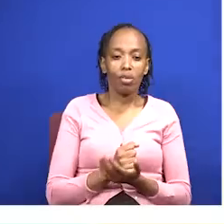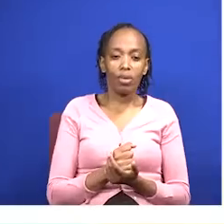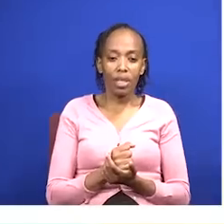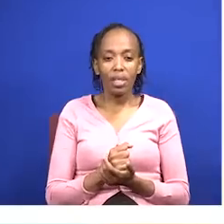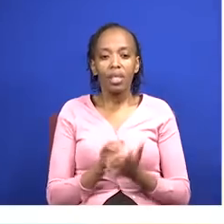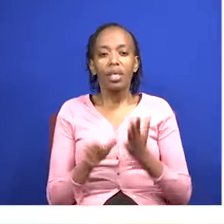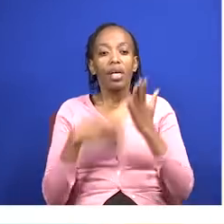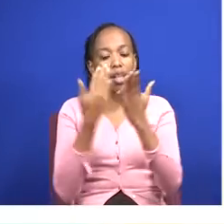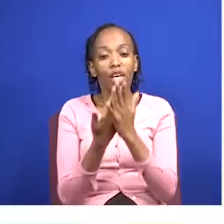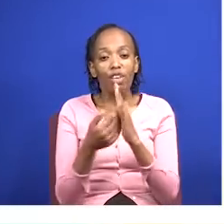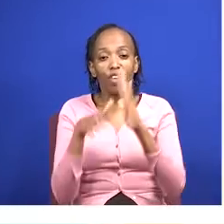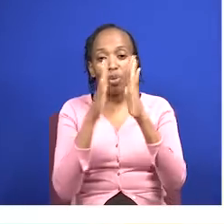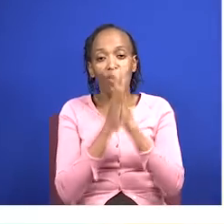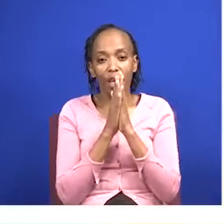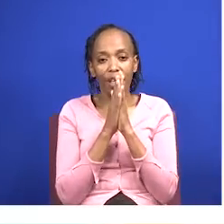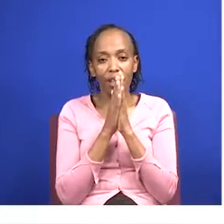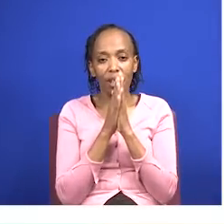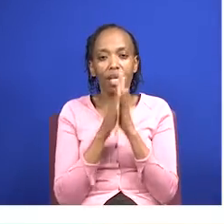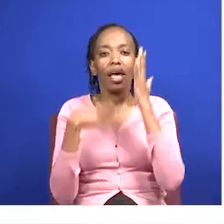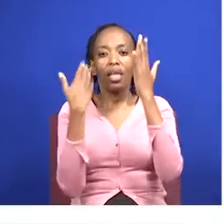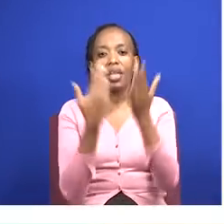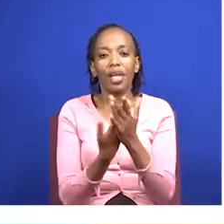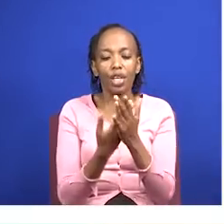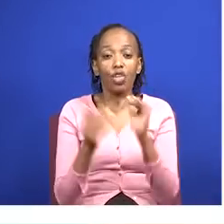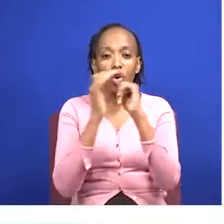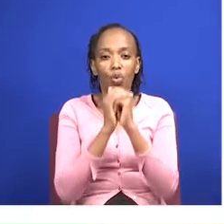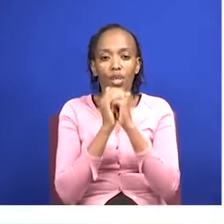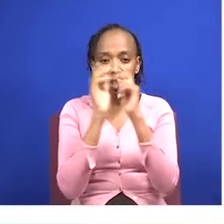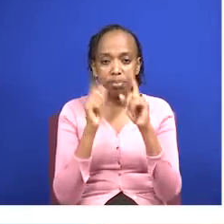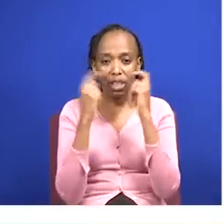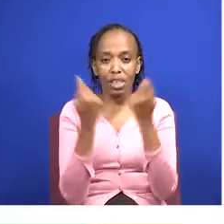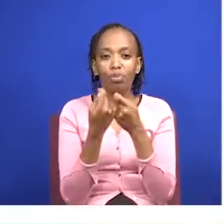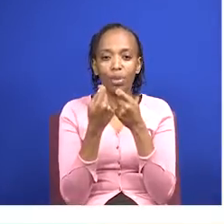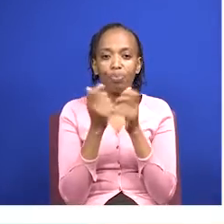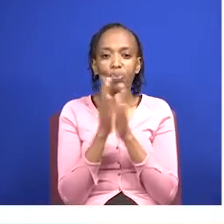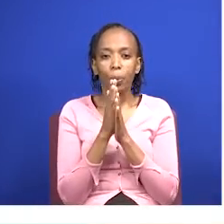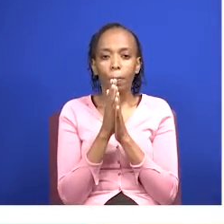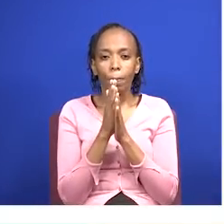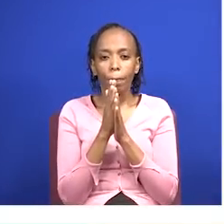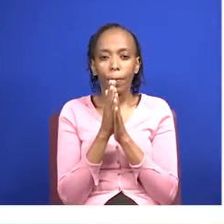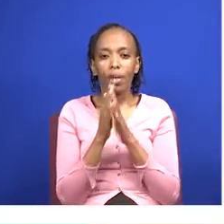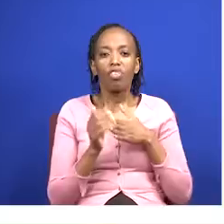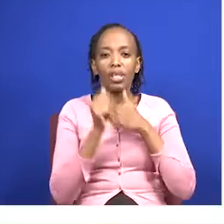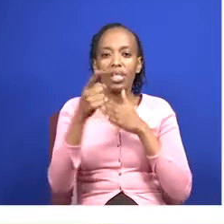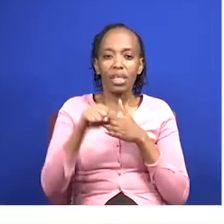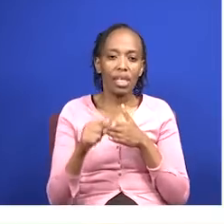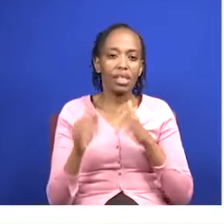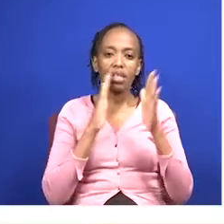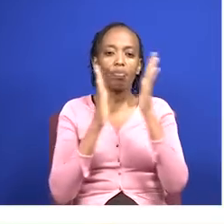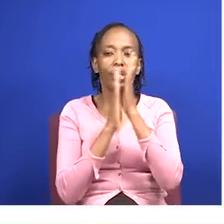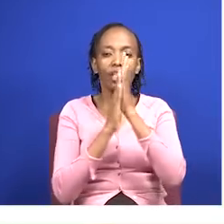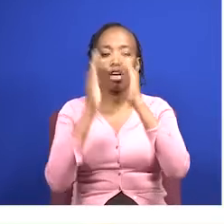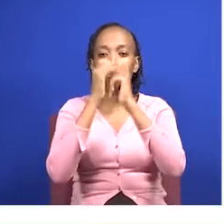Amen. Thank you for the prayers. And thank you, worship team, for leading us